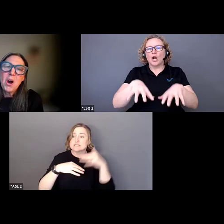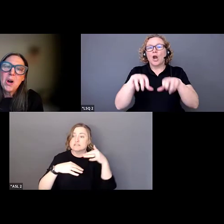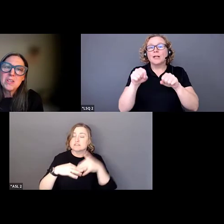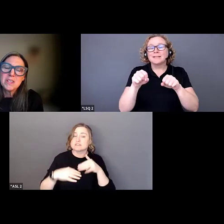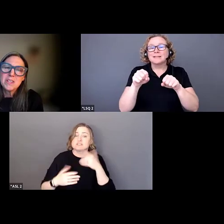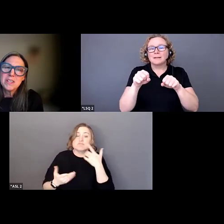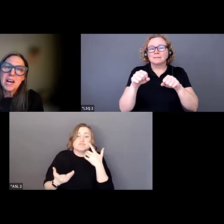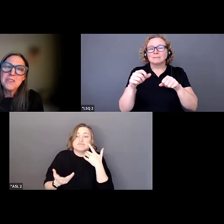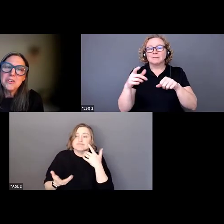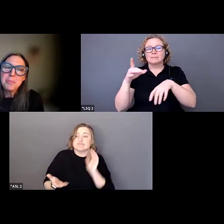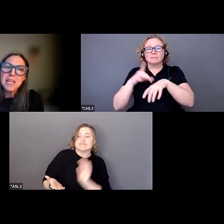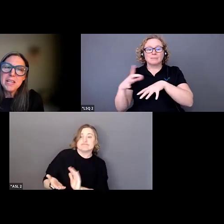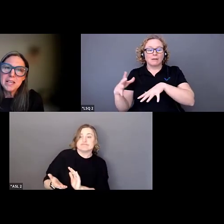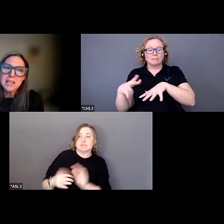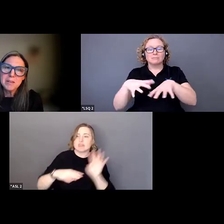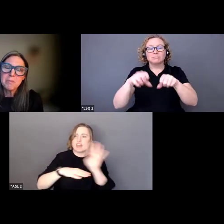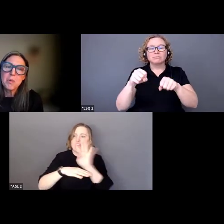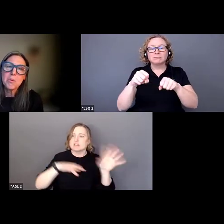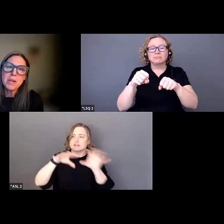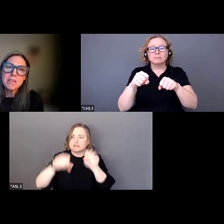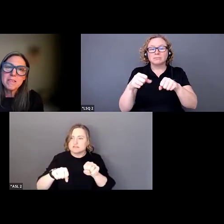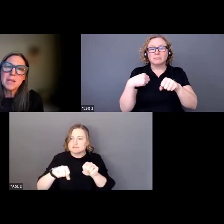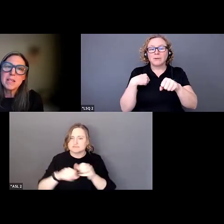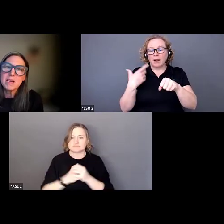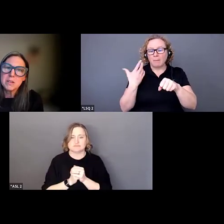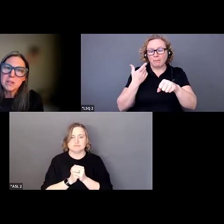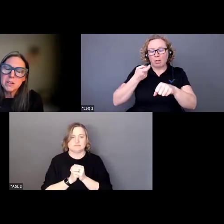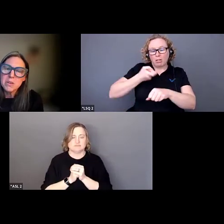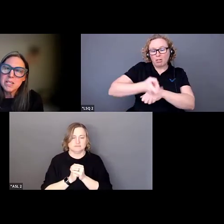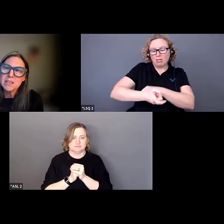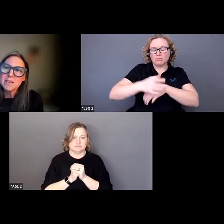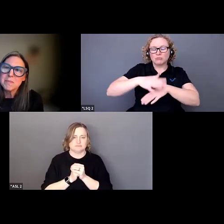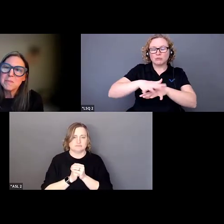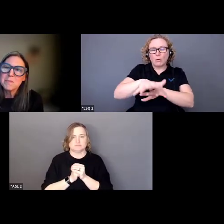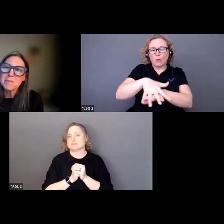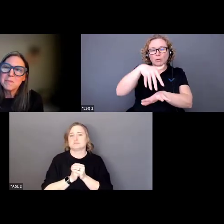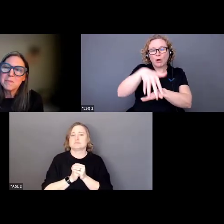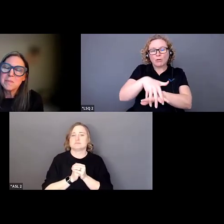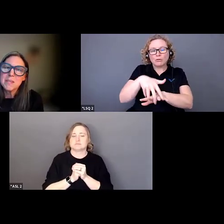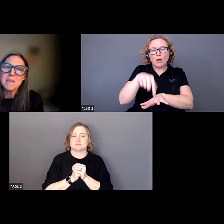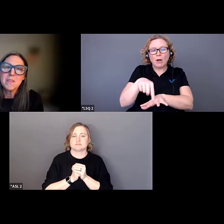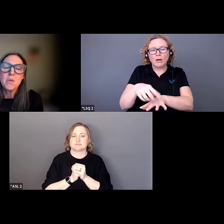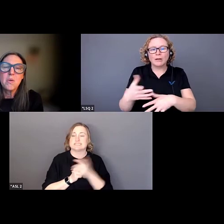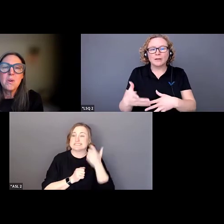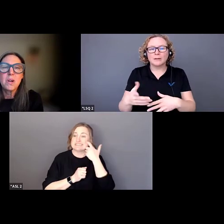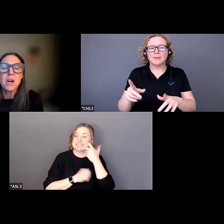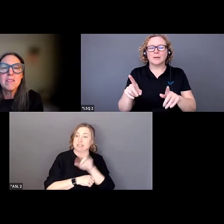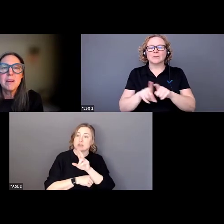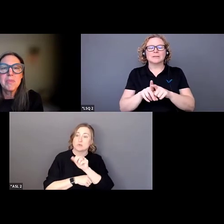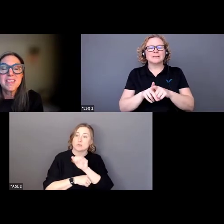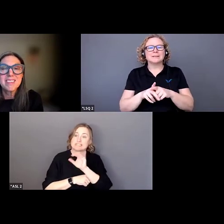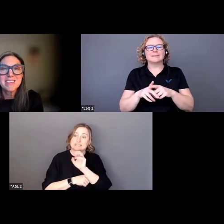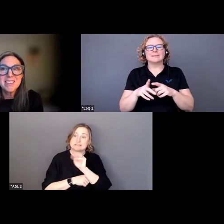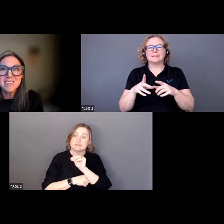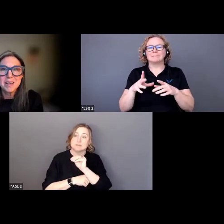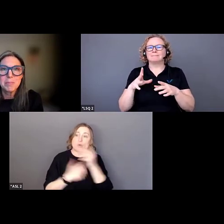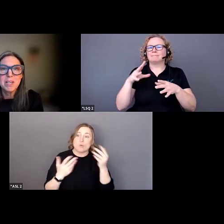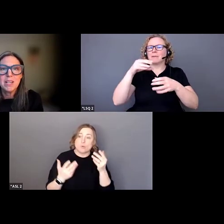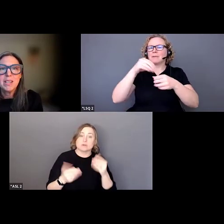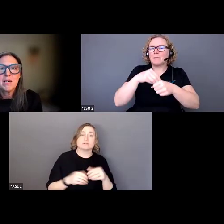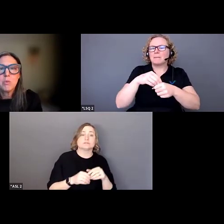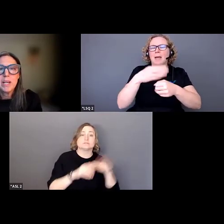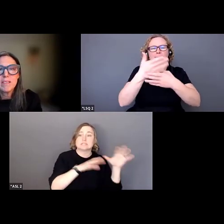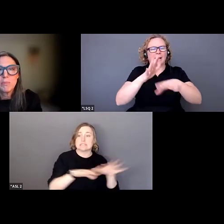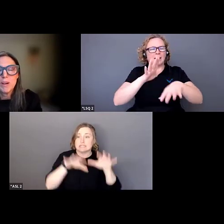And at the heart, underpinning both racism and settler colonialism, is the core concept, the